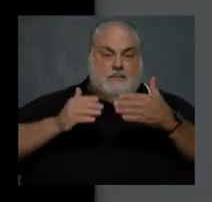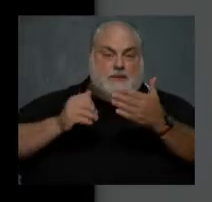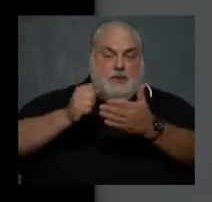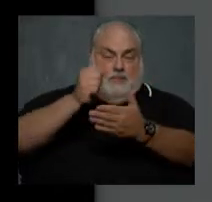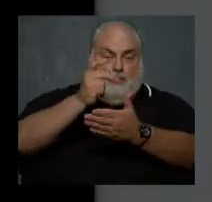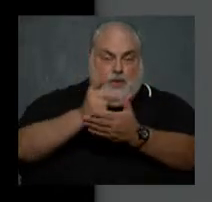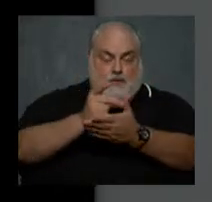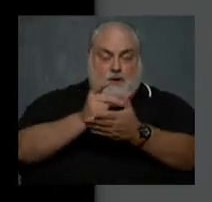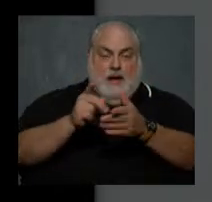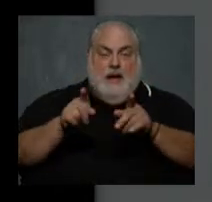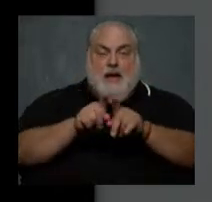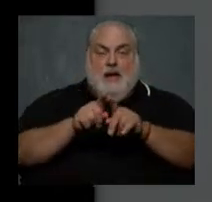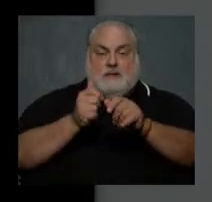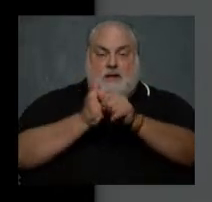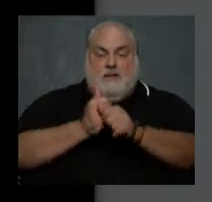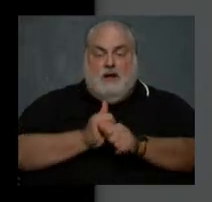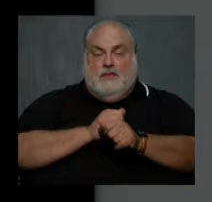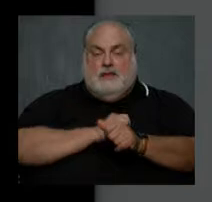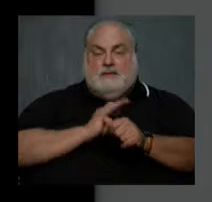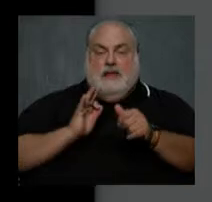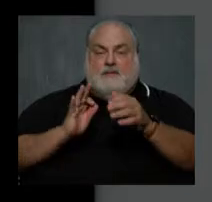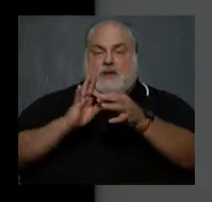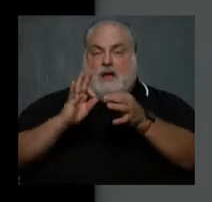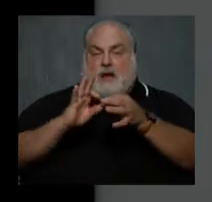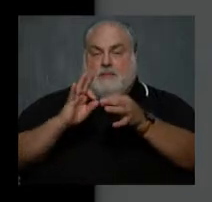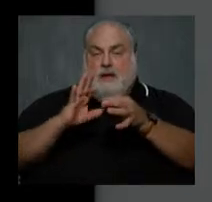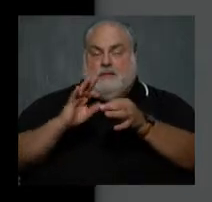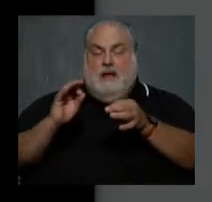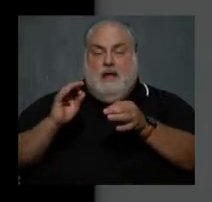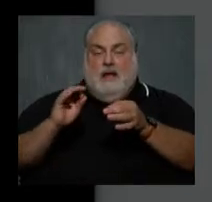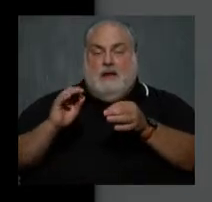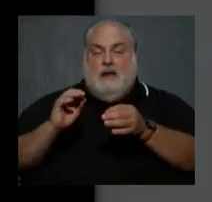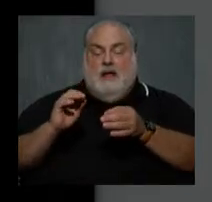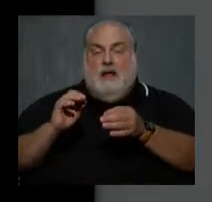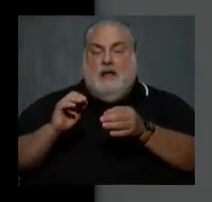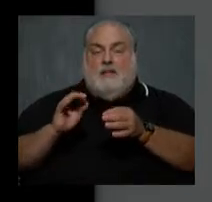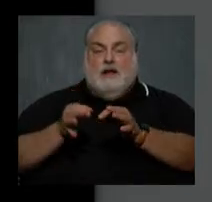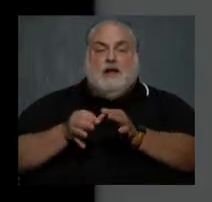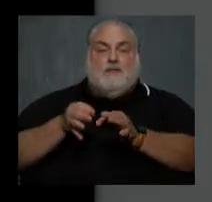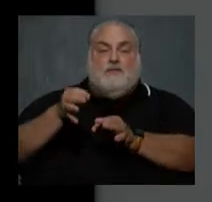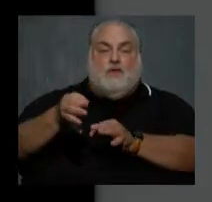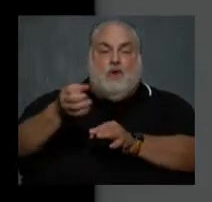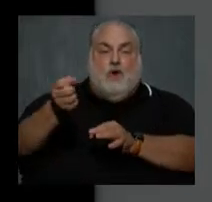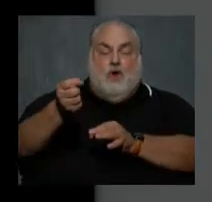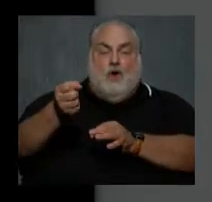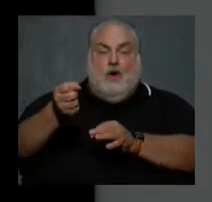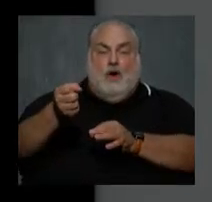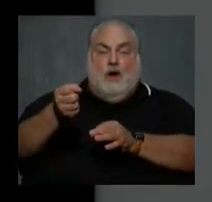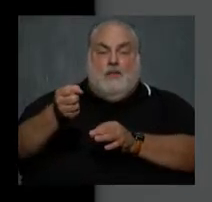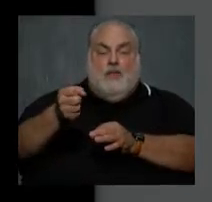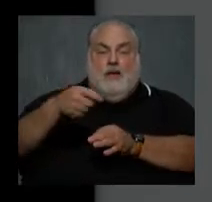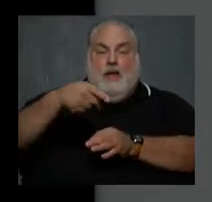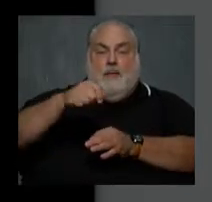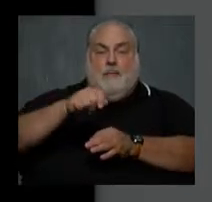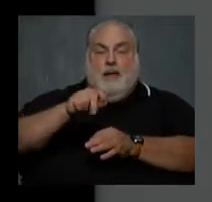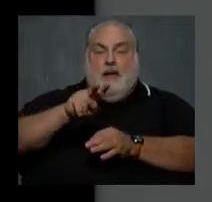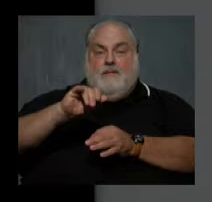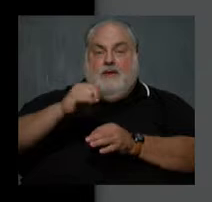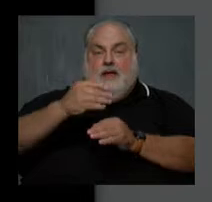paragraphs D, E, and F of the agenda staff report. Staff recommends approval of the deferral request of the paving of the parking